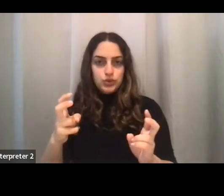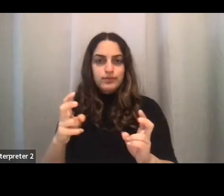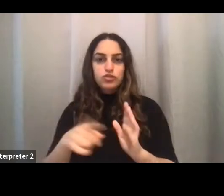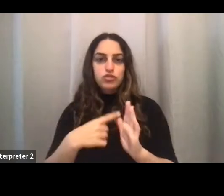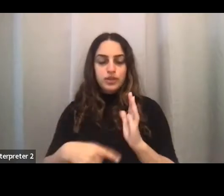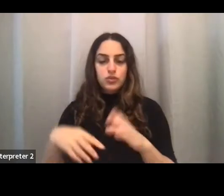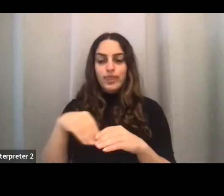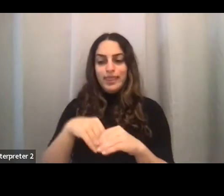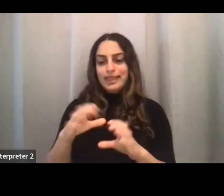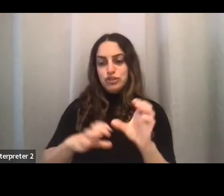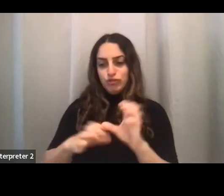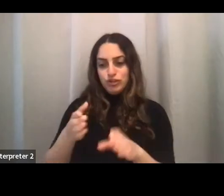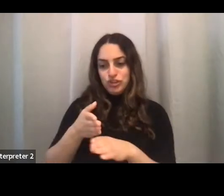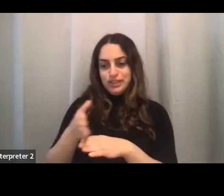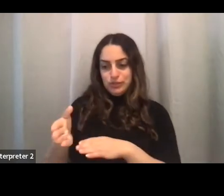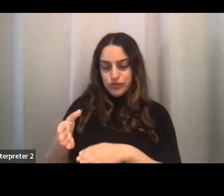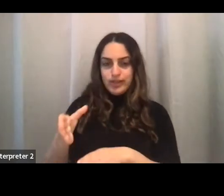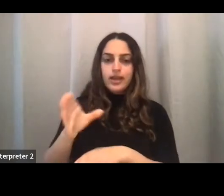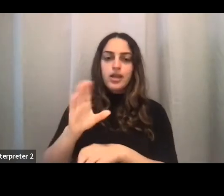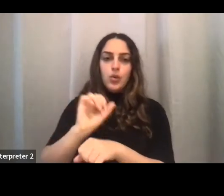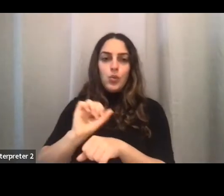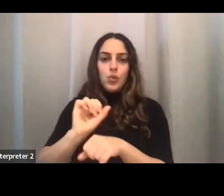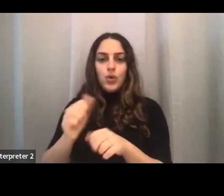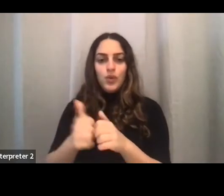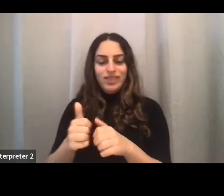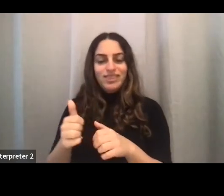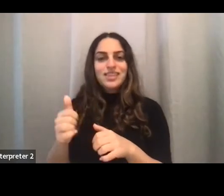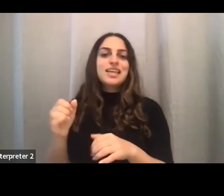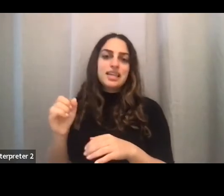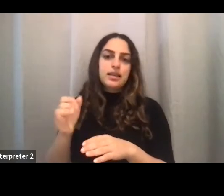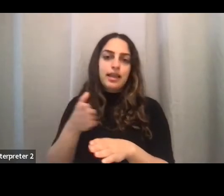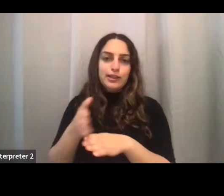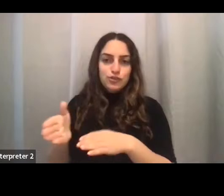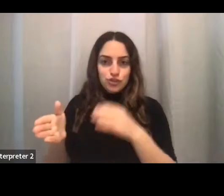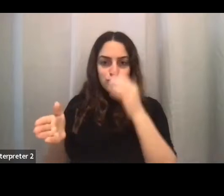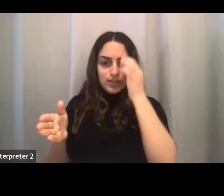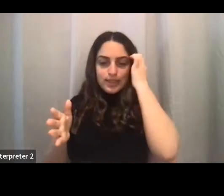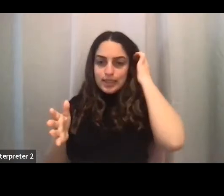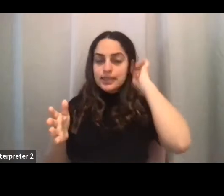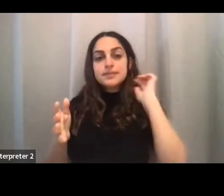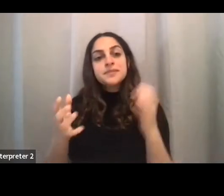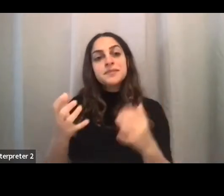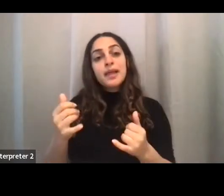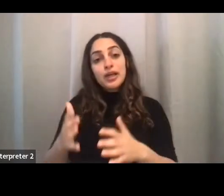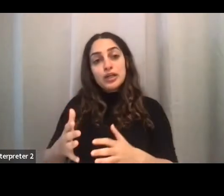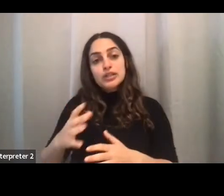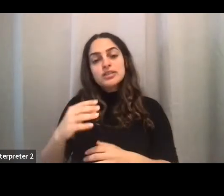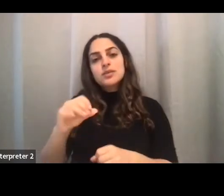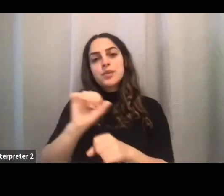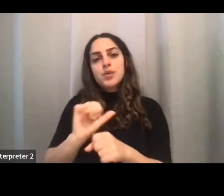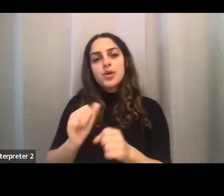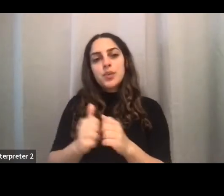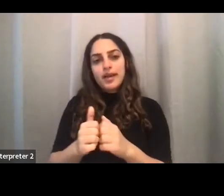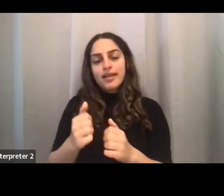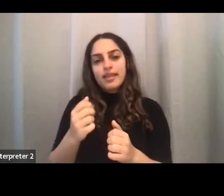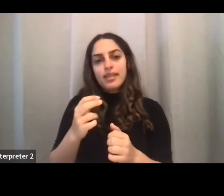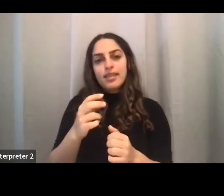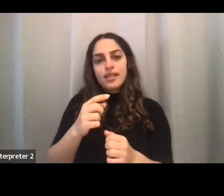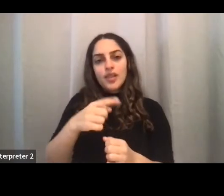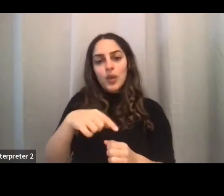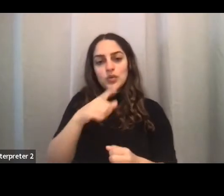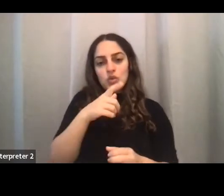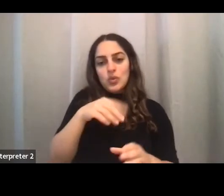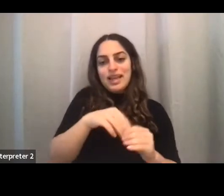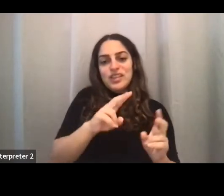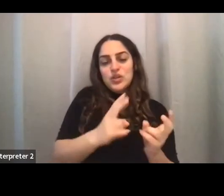industry and work with the industry players work with the both on the union